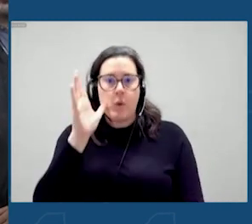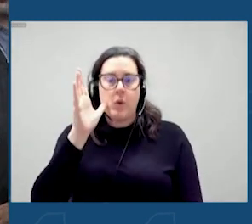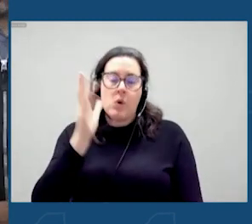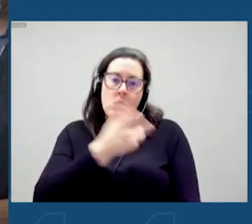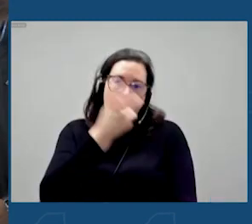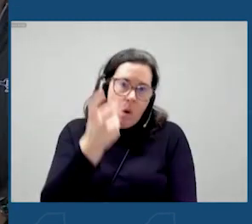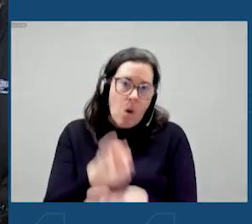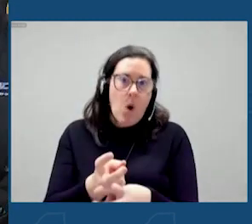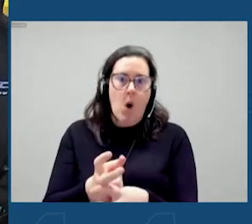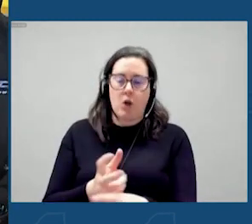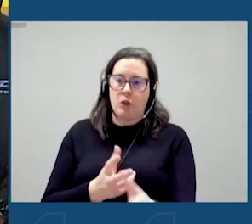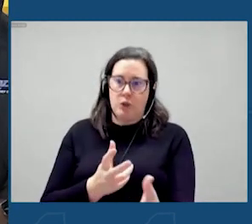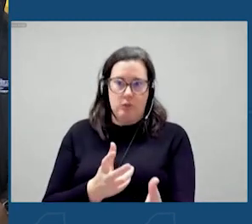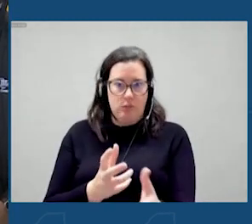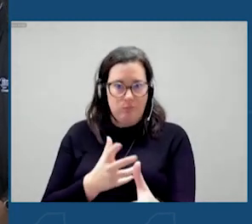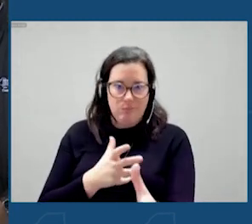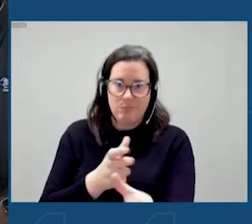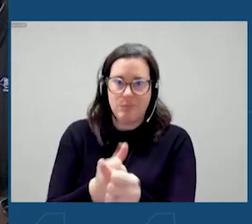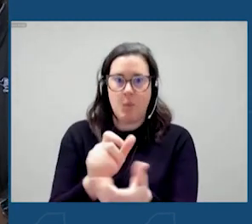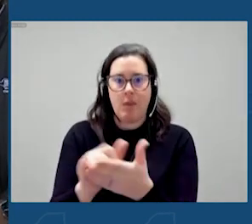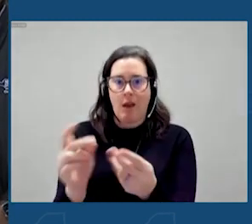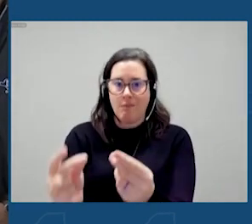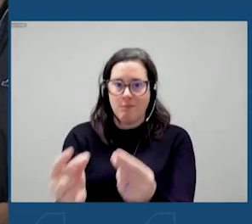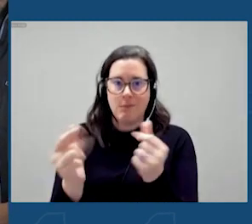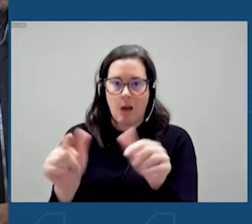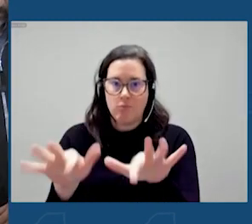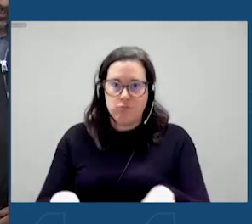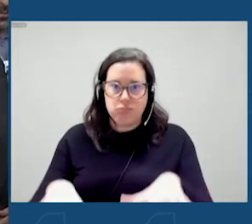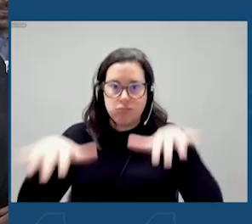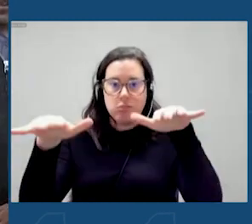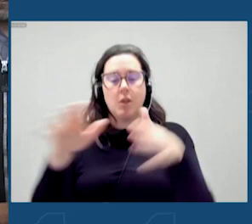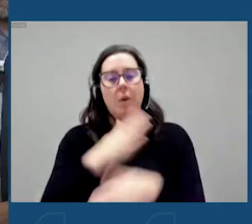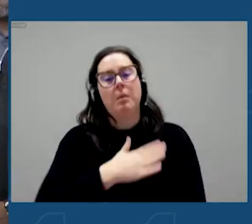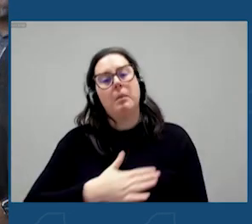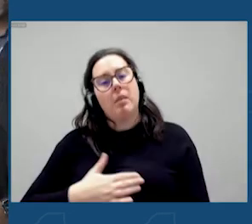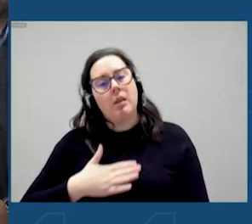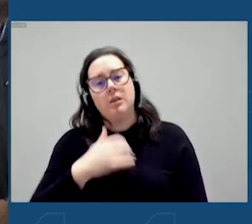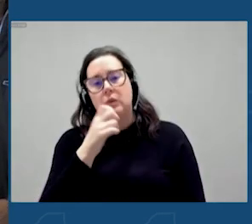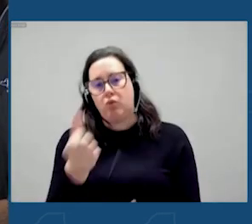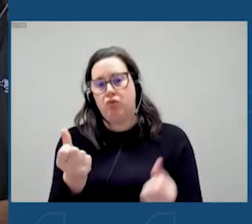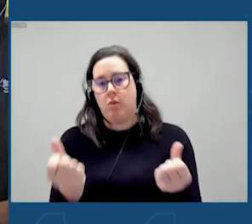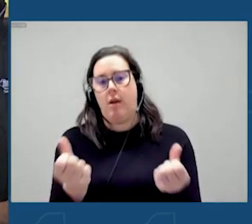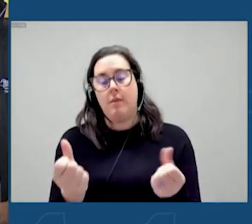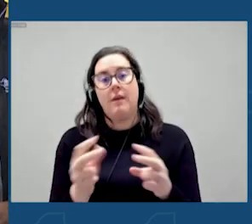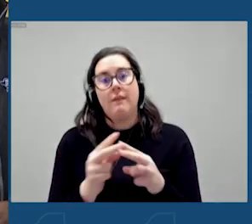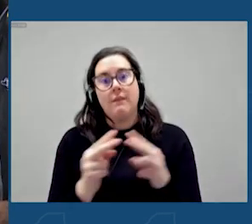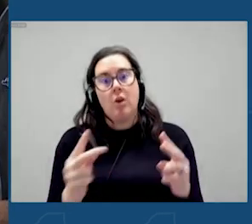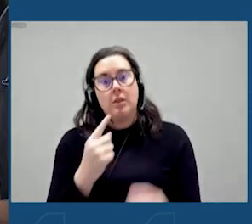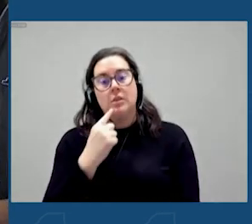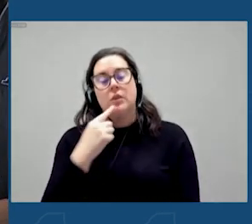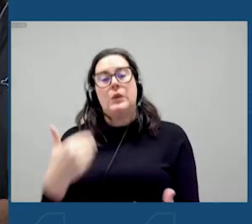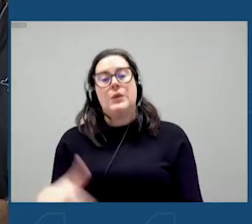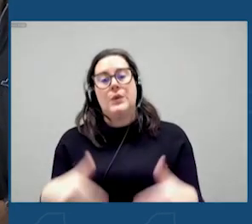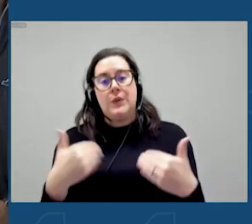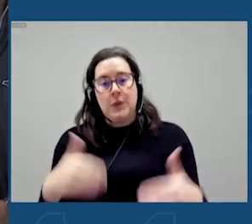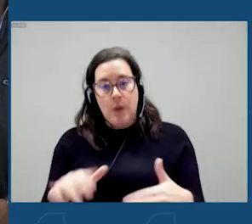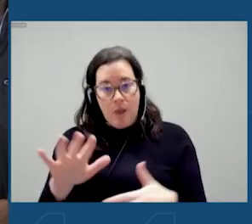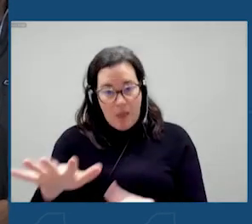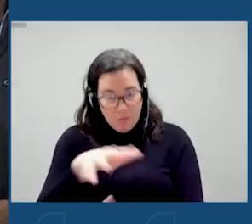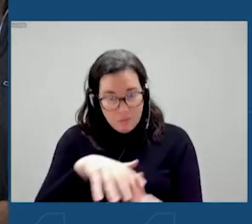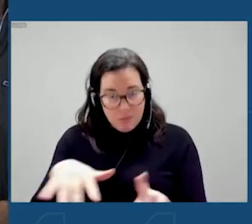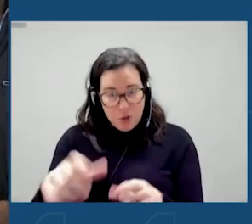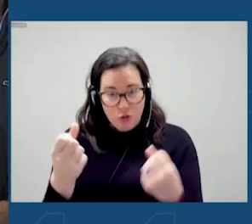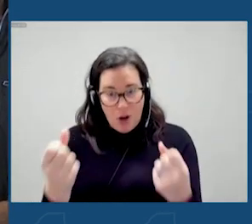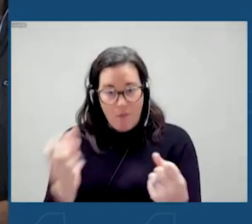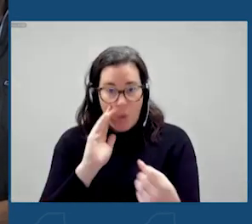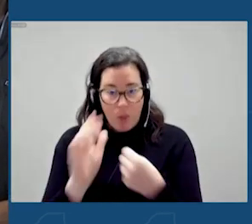rate of snow. So please stay off the roads. This is going to be a very serious storm and conditions are going to be hazardous. And